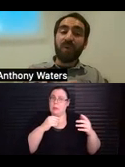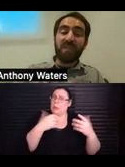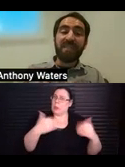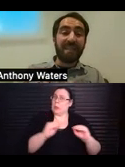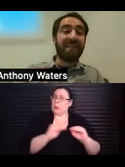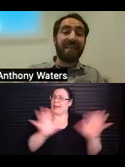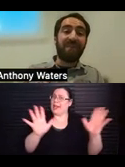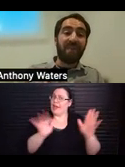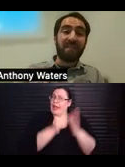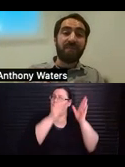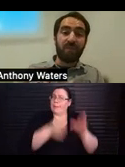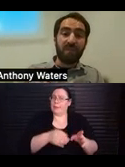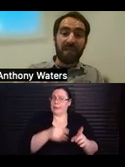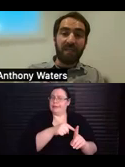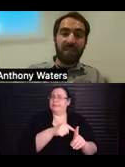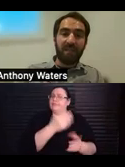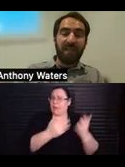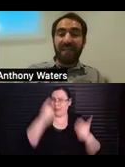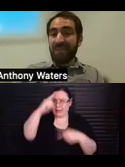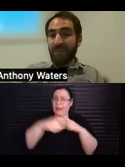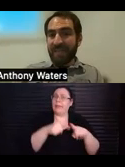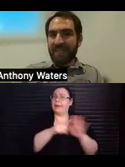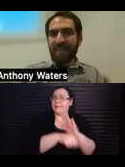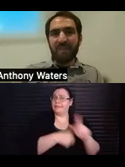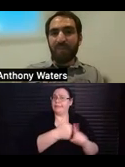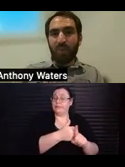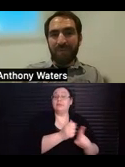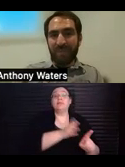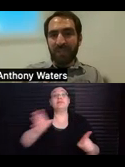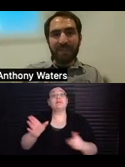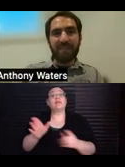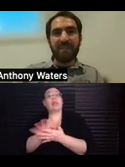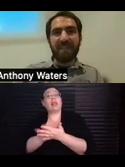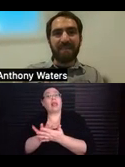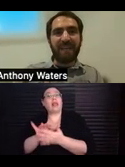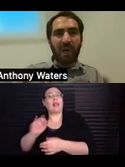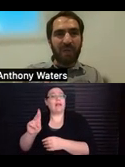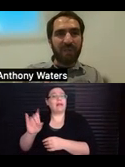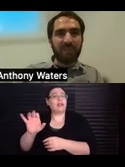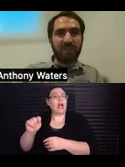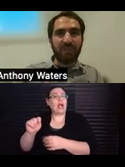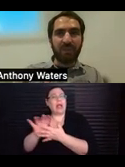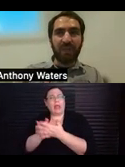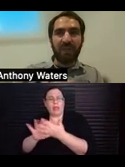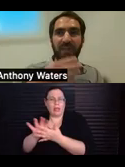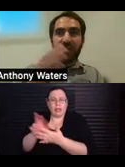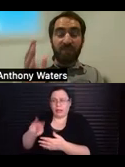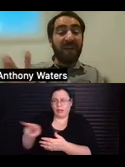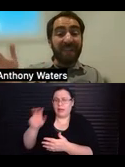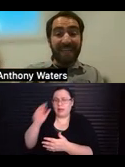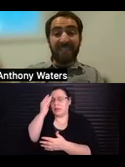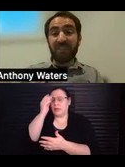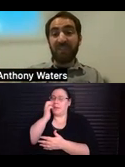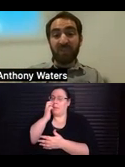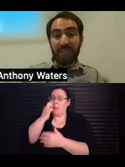this person is likely having thoughts of suicide. Indirect statements are more ambiguous. It's a bit harder to draw